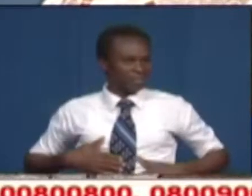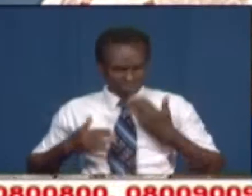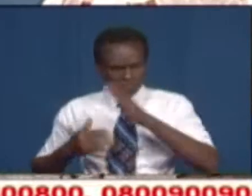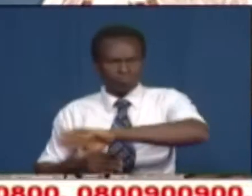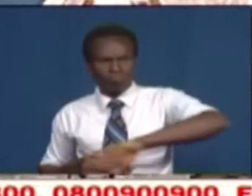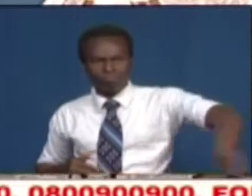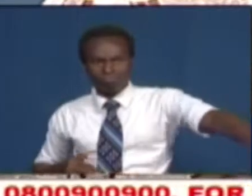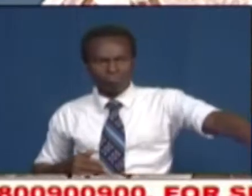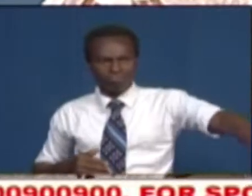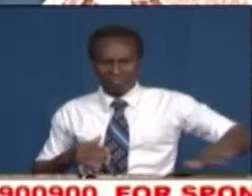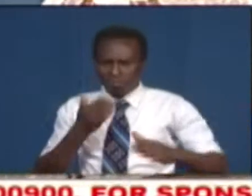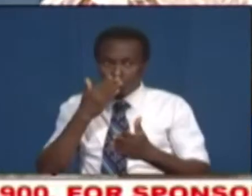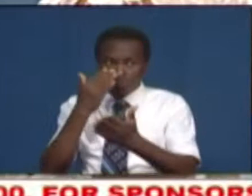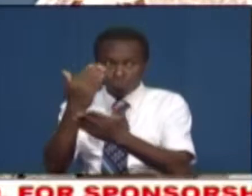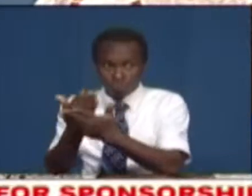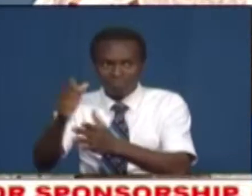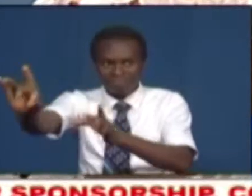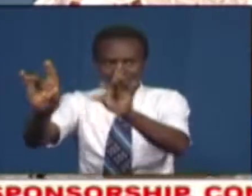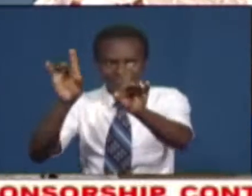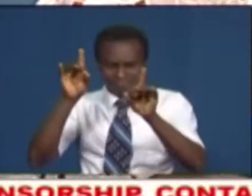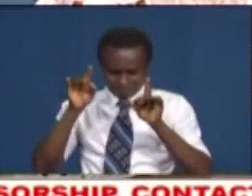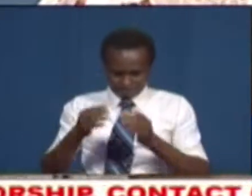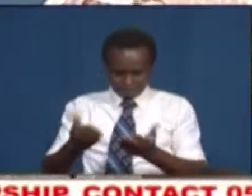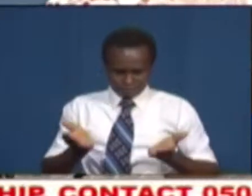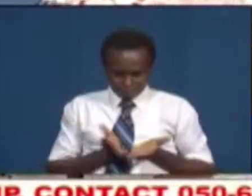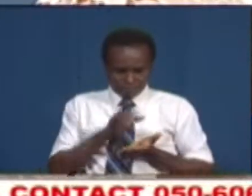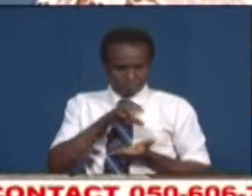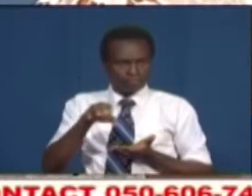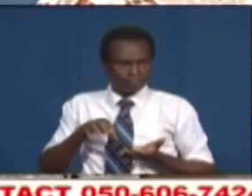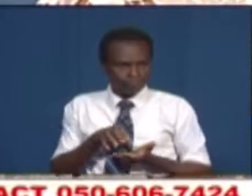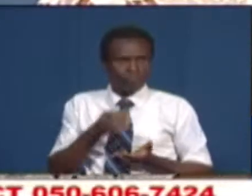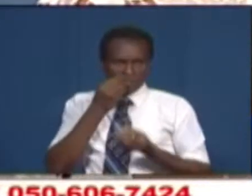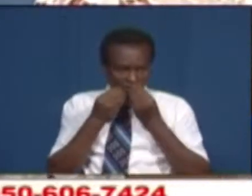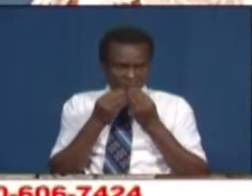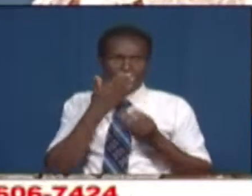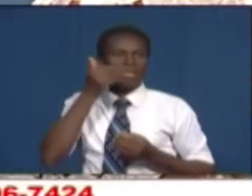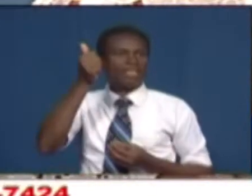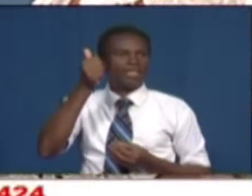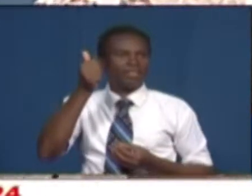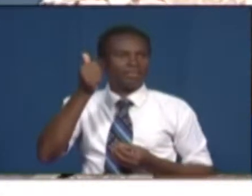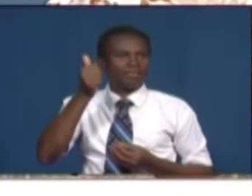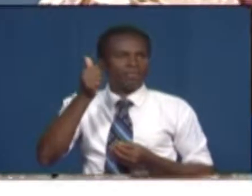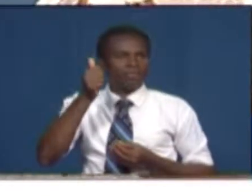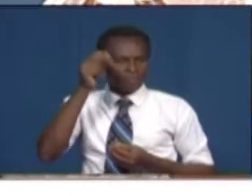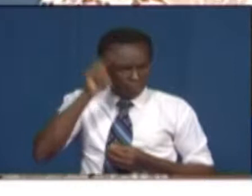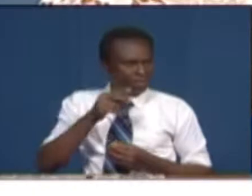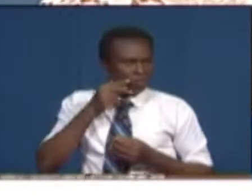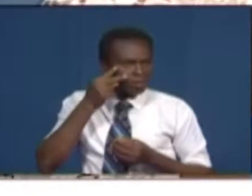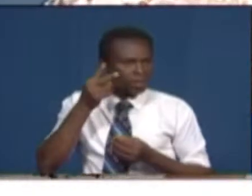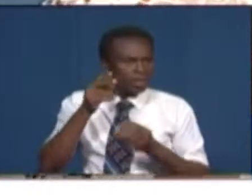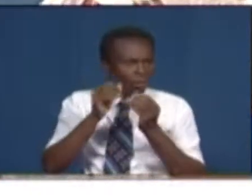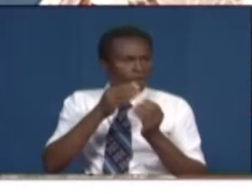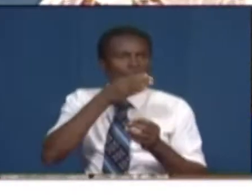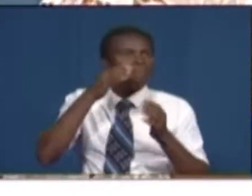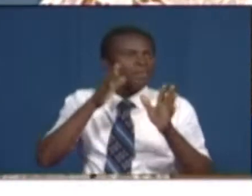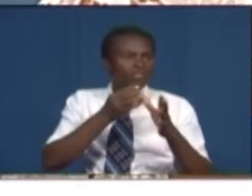farm. You see, so we have to really introduce the farmers to accept us as we use their produce to do